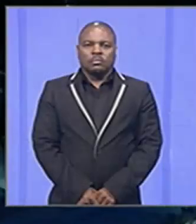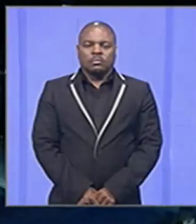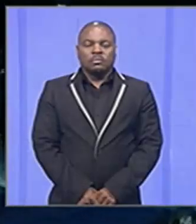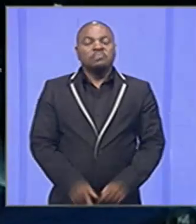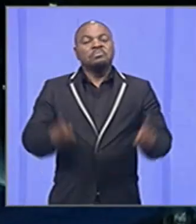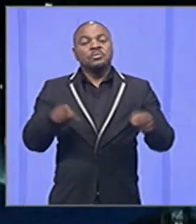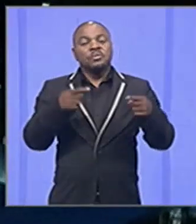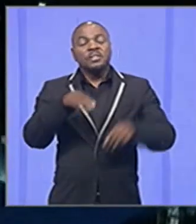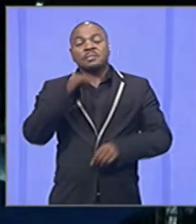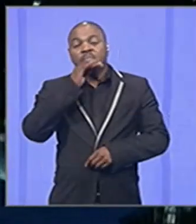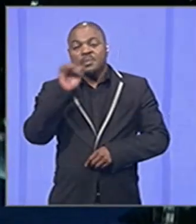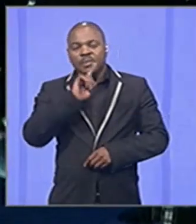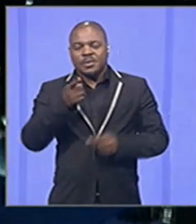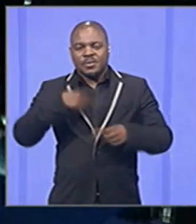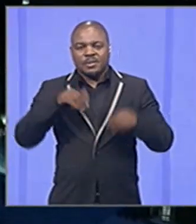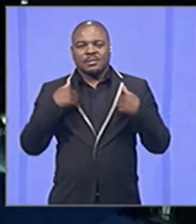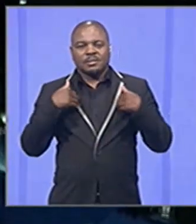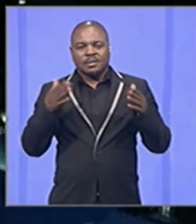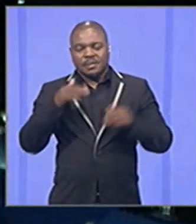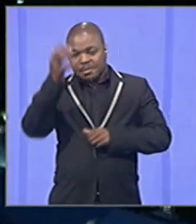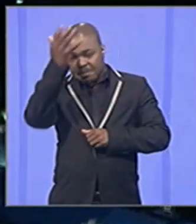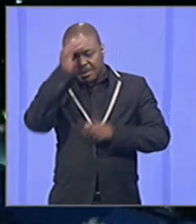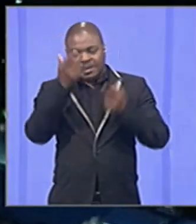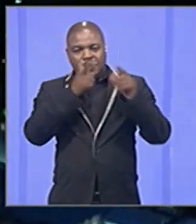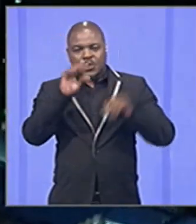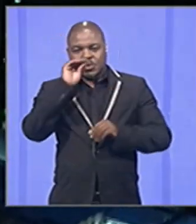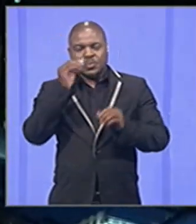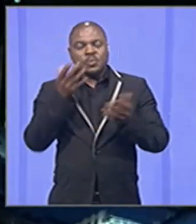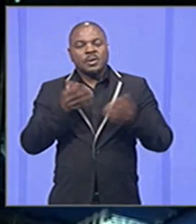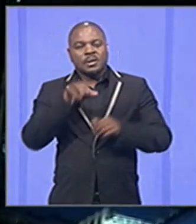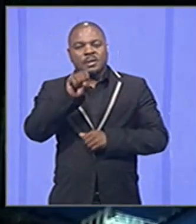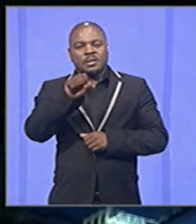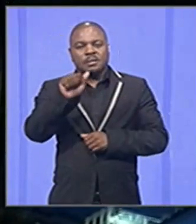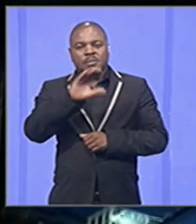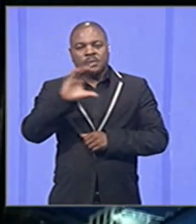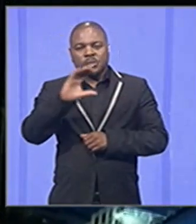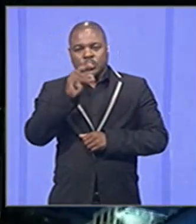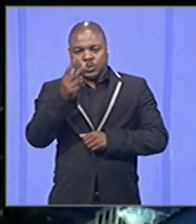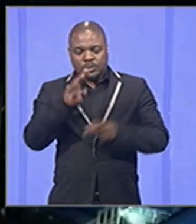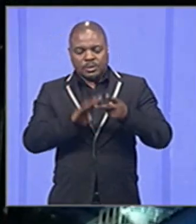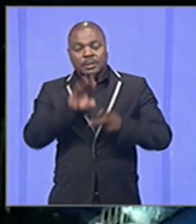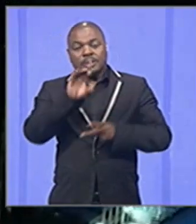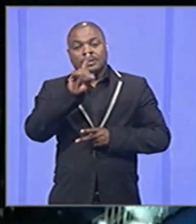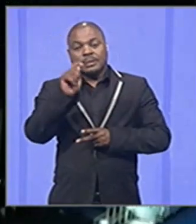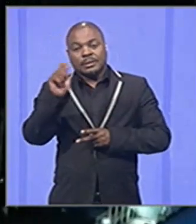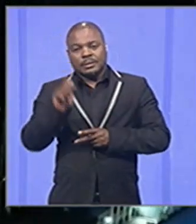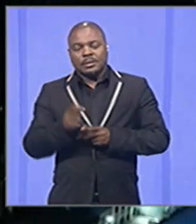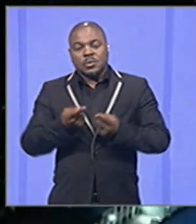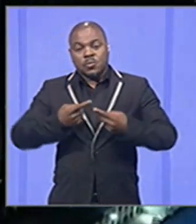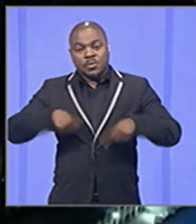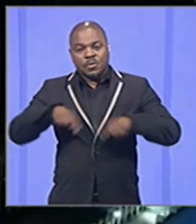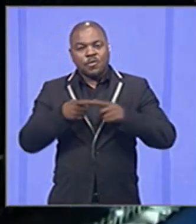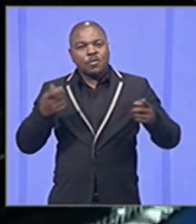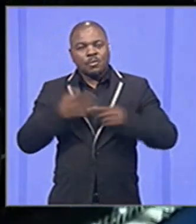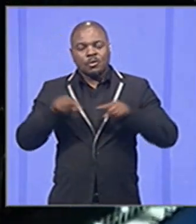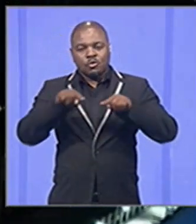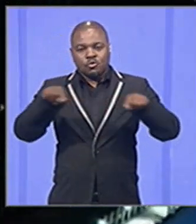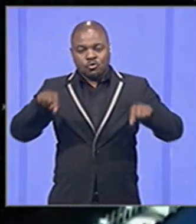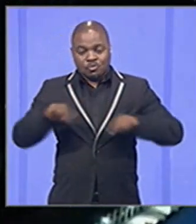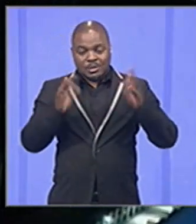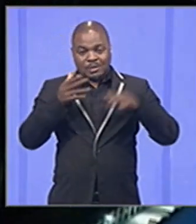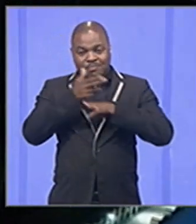Molodi o ko ona o re o re shago ditabeng tša Sepedi mo go SABC 2 le kanale ya DTT. Re tla go lena thwi go tšwa Studio 10 ka